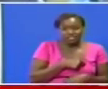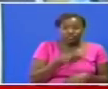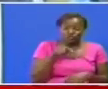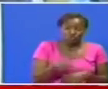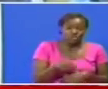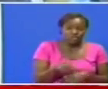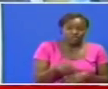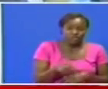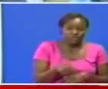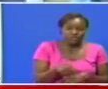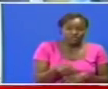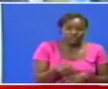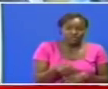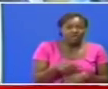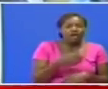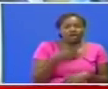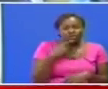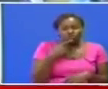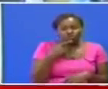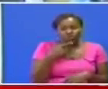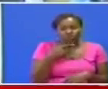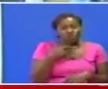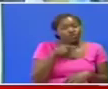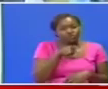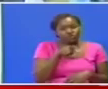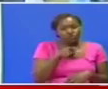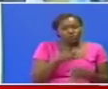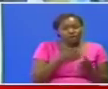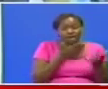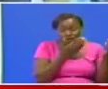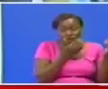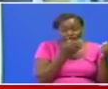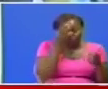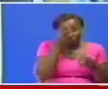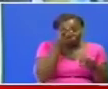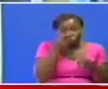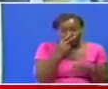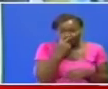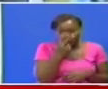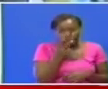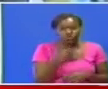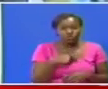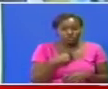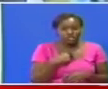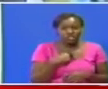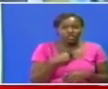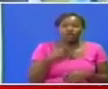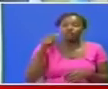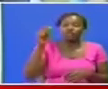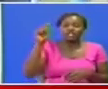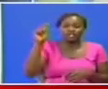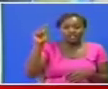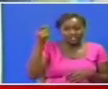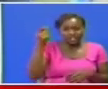today I want to talk to you about my hope for the future and my vision for the kind of country we can